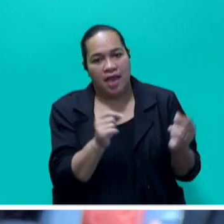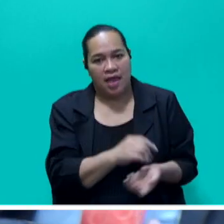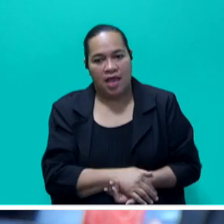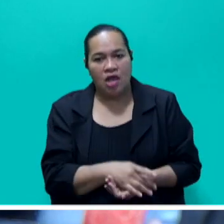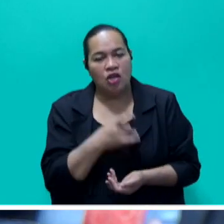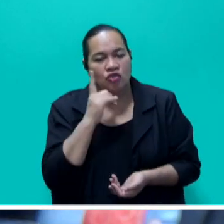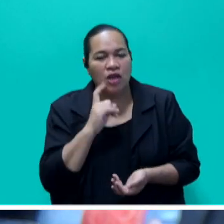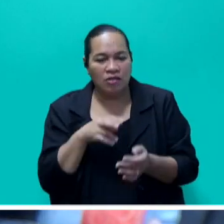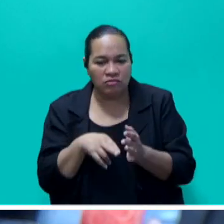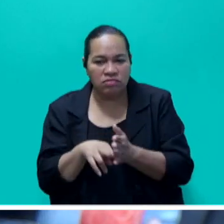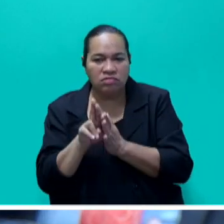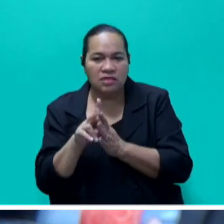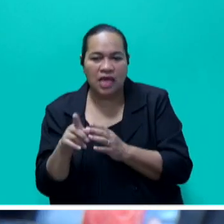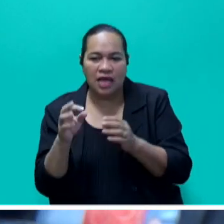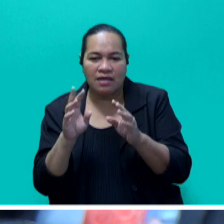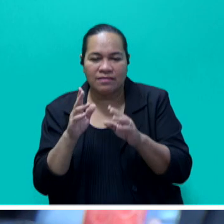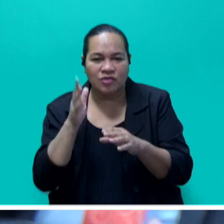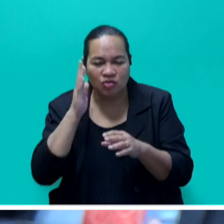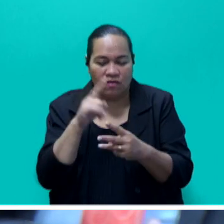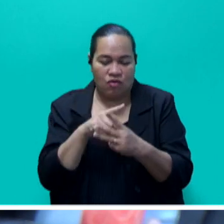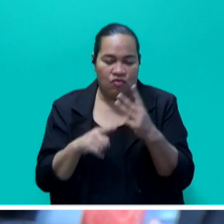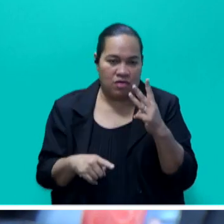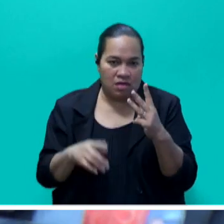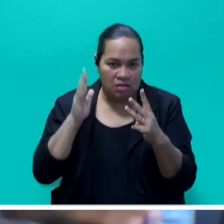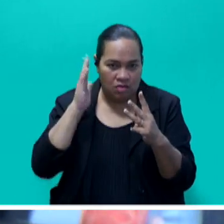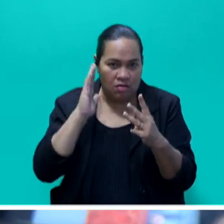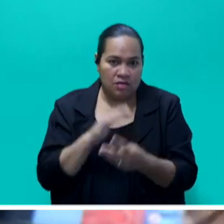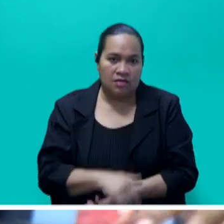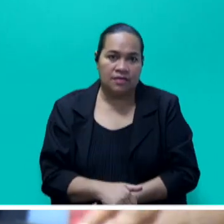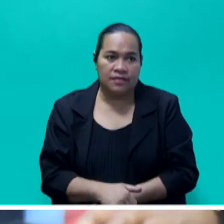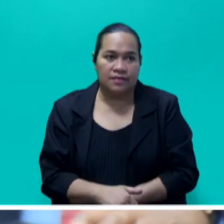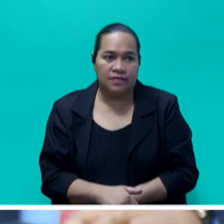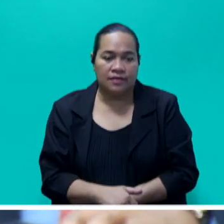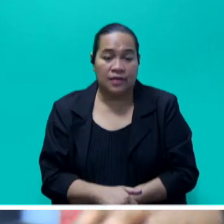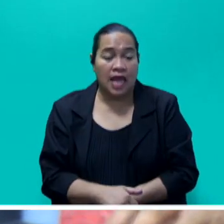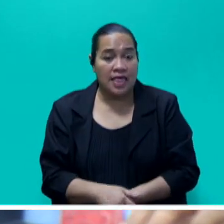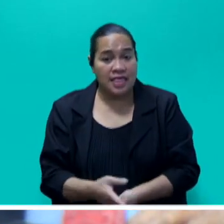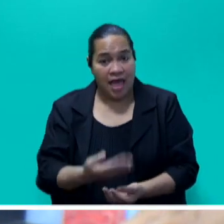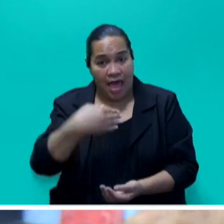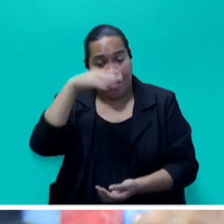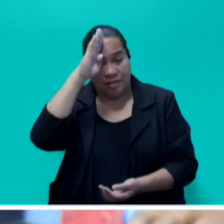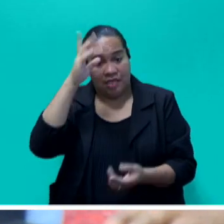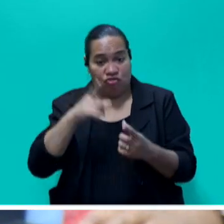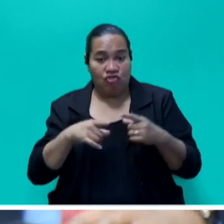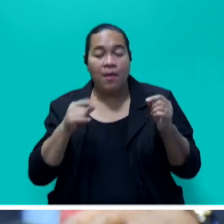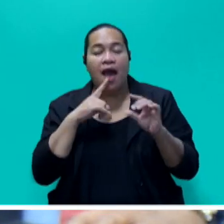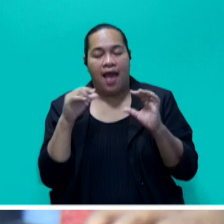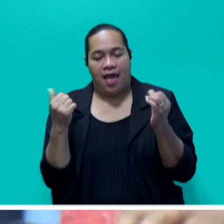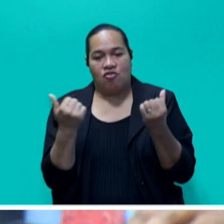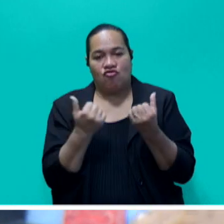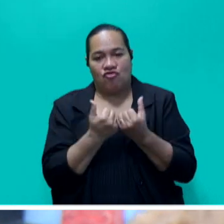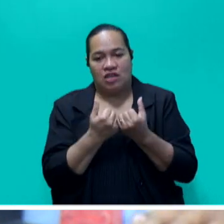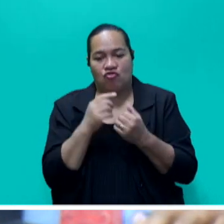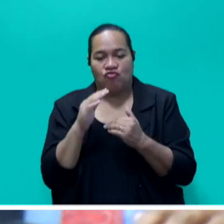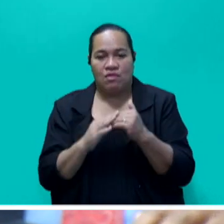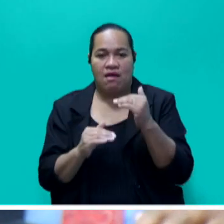restore the facilities at all 3 secondary schools. The Embassy of Japan agreed to